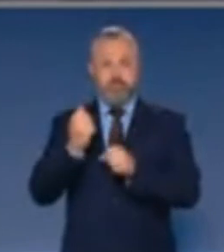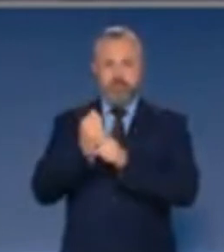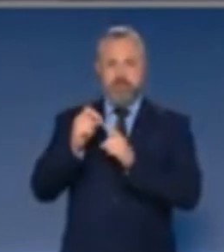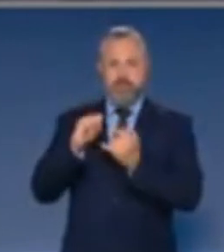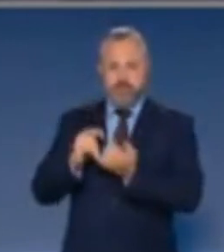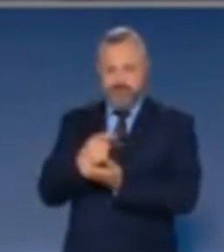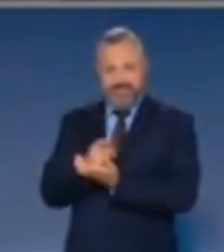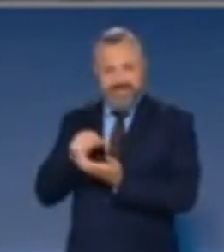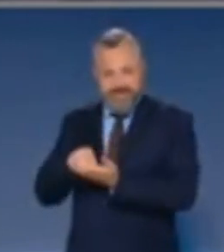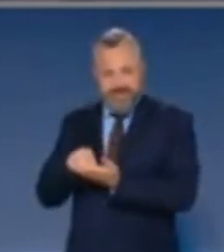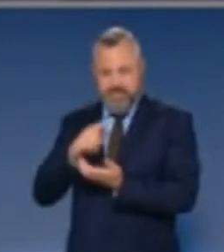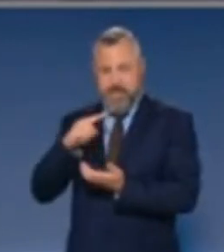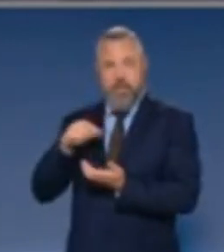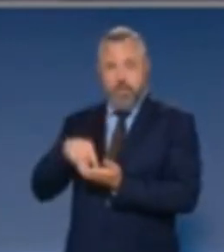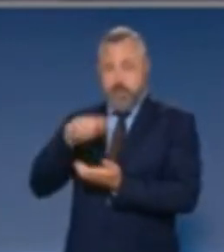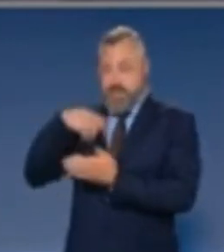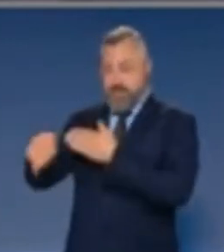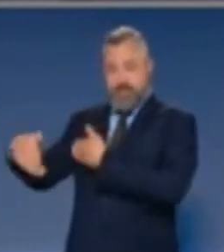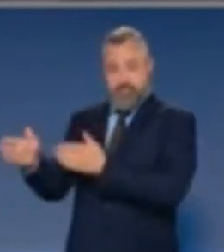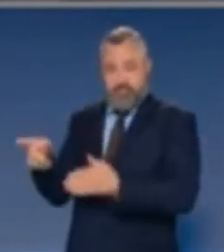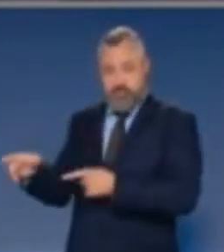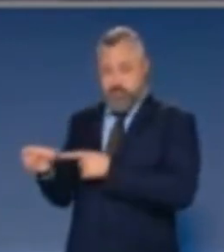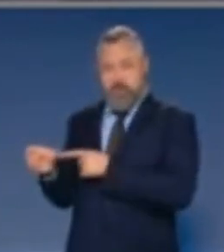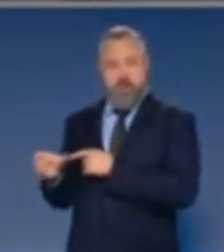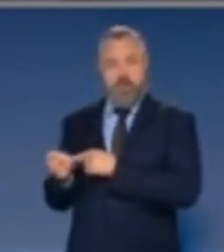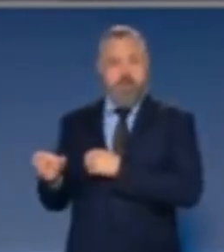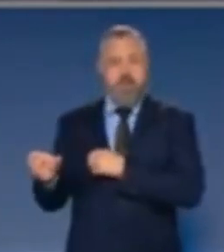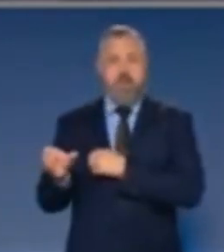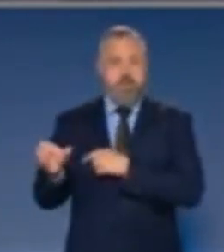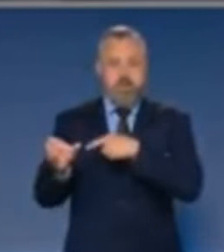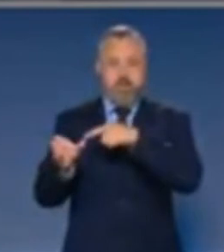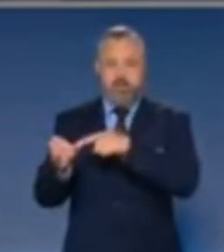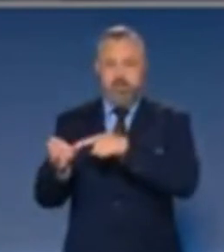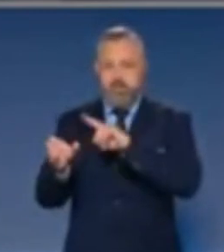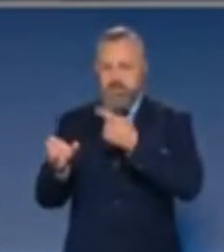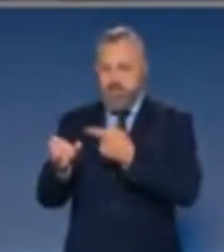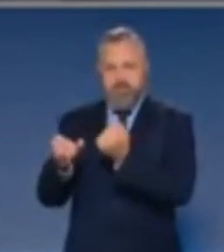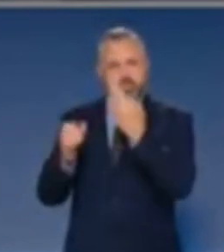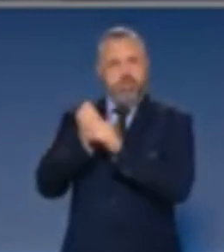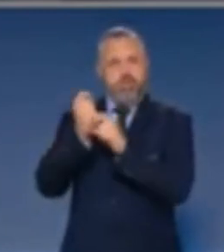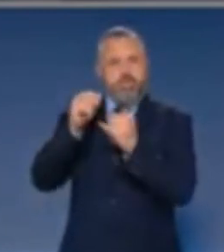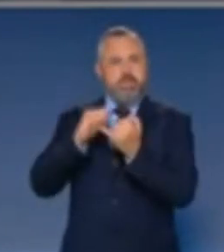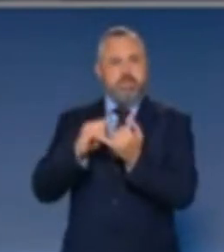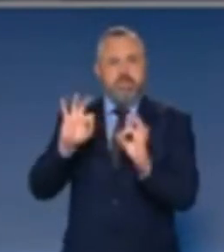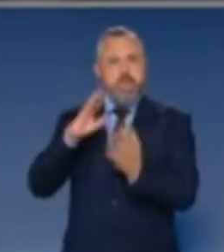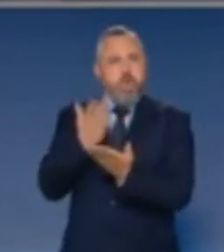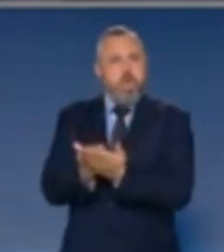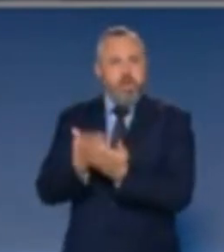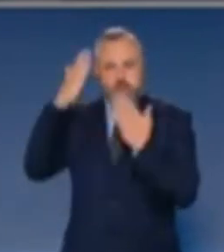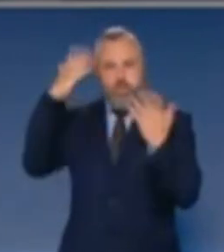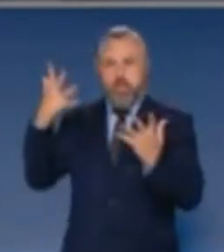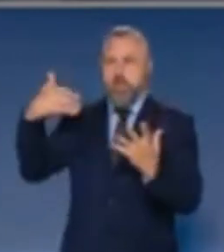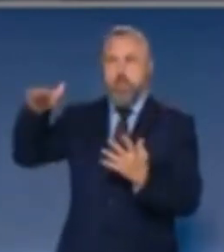of each container of vials that hasn't been switched on? What is your understanding of those issues